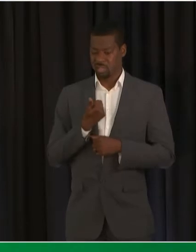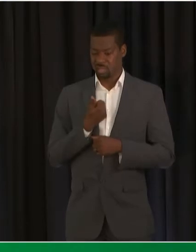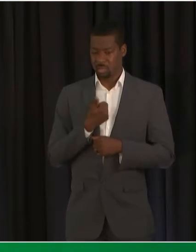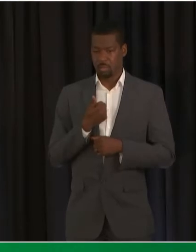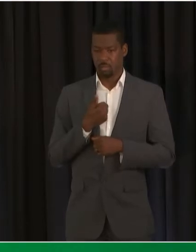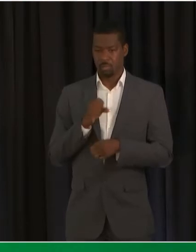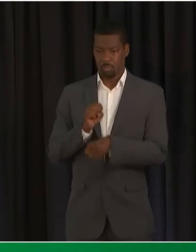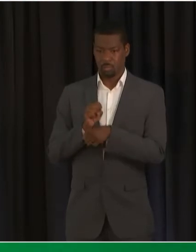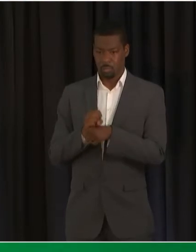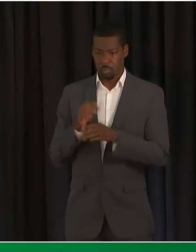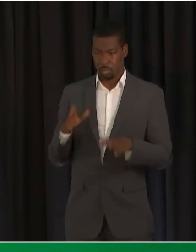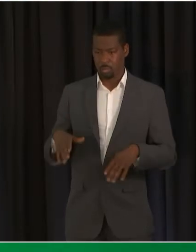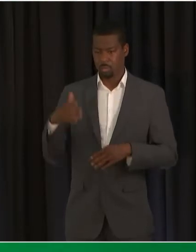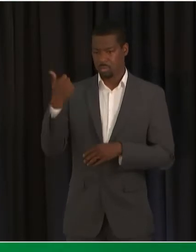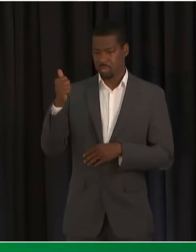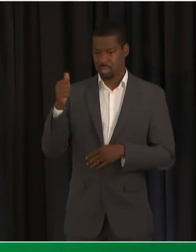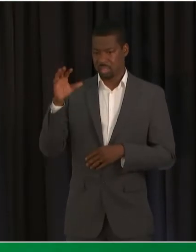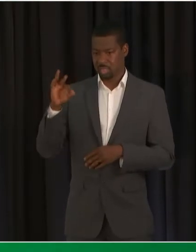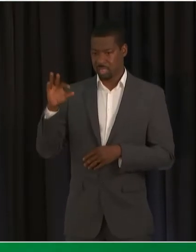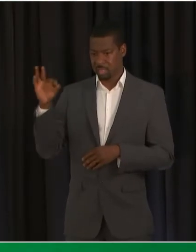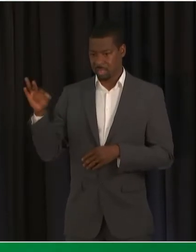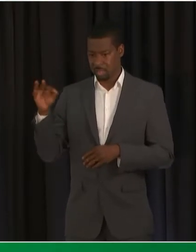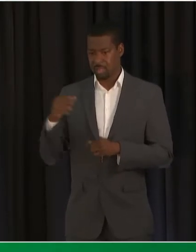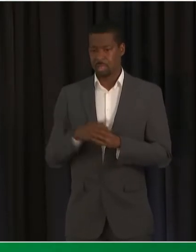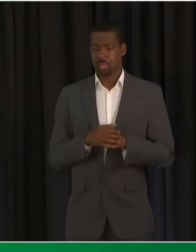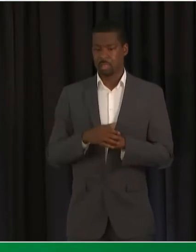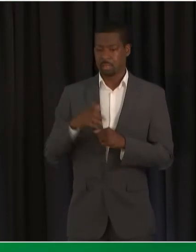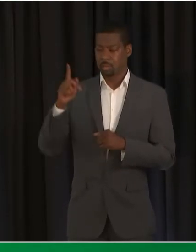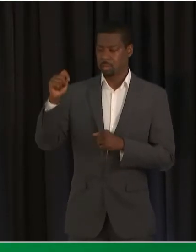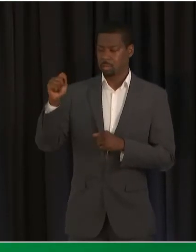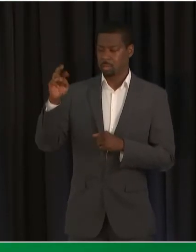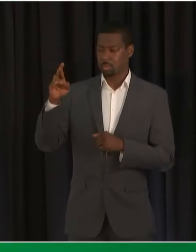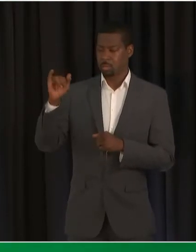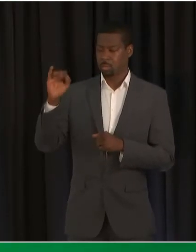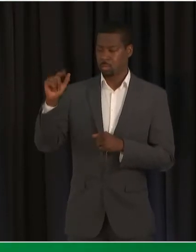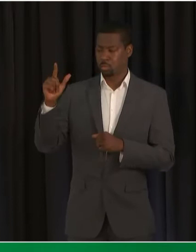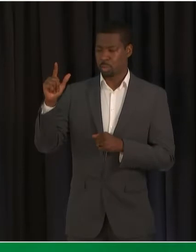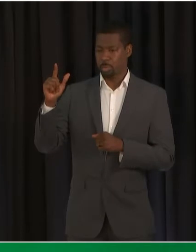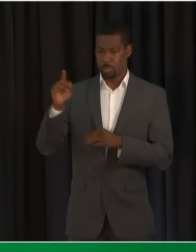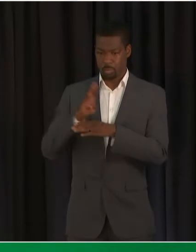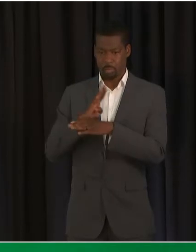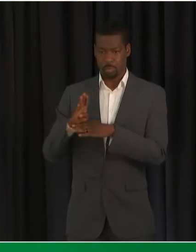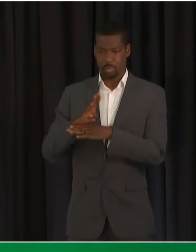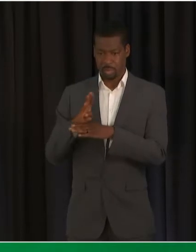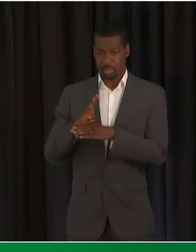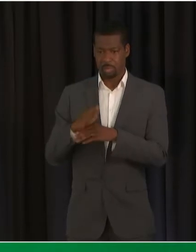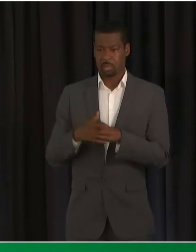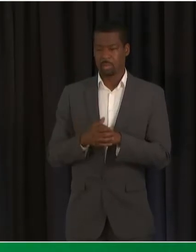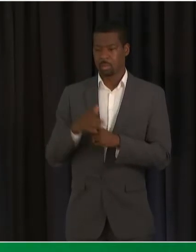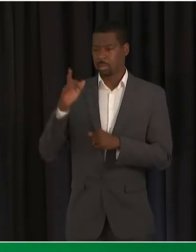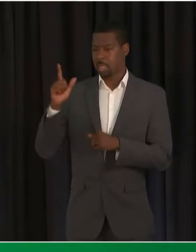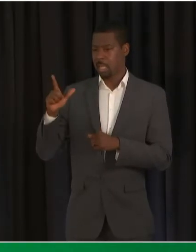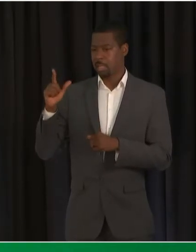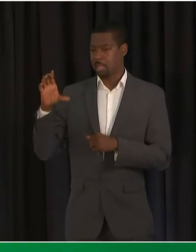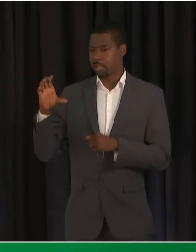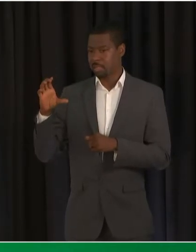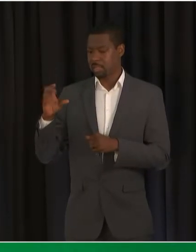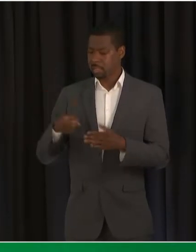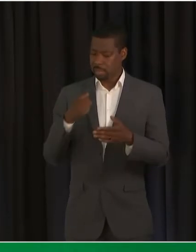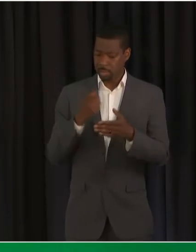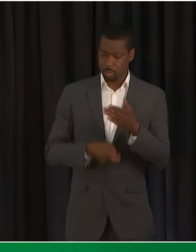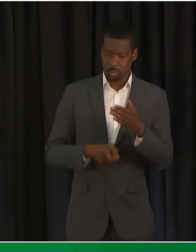individuals, 1099 contractors, tribal businesses, and of course, LLCs taxed as an